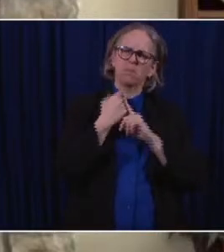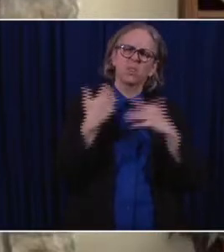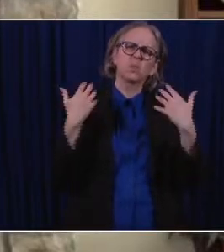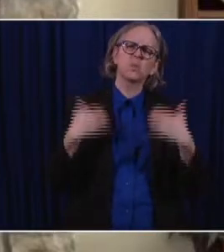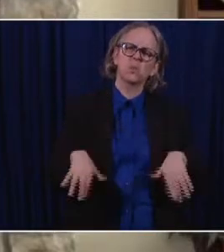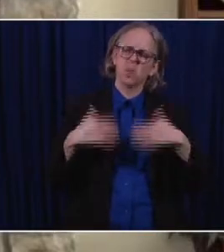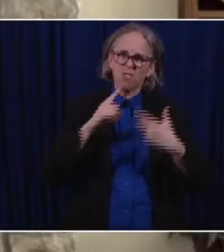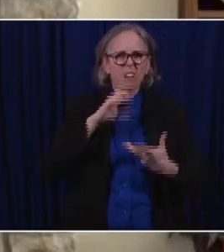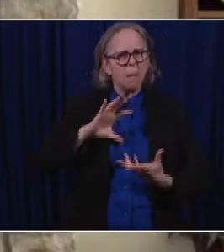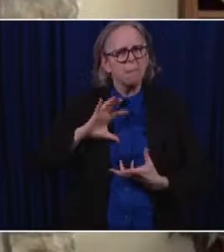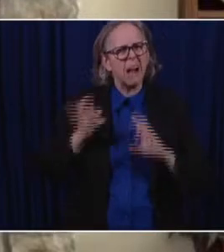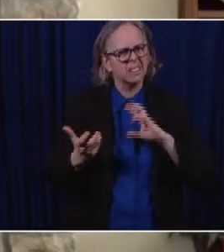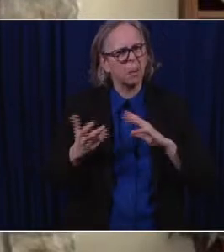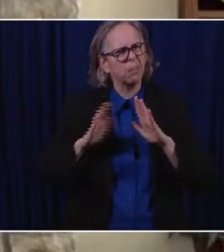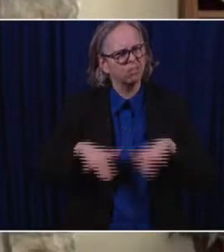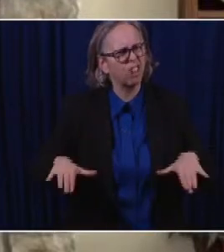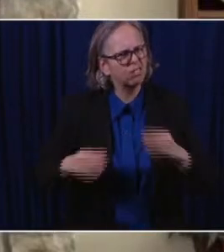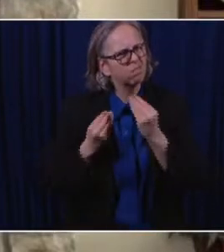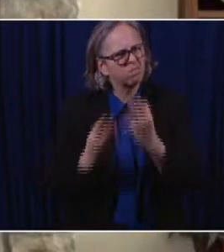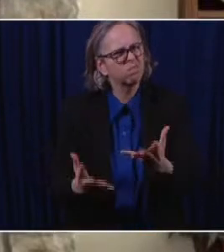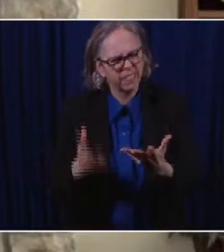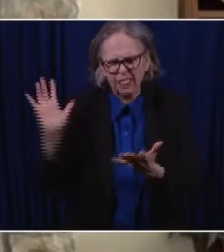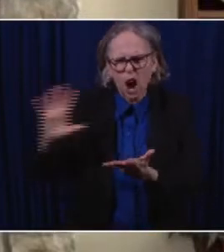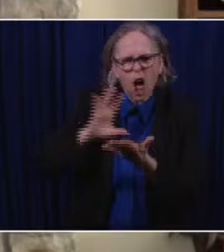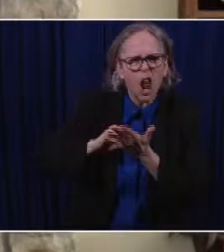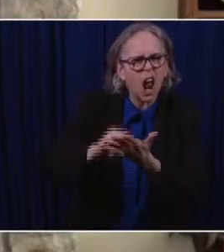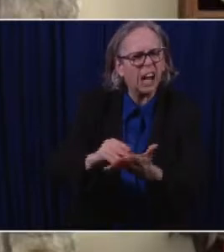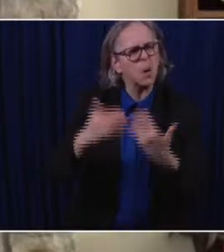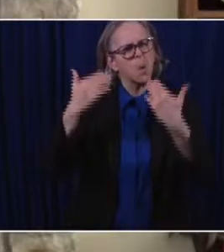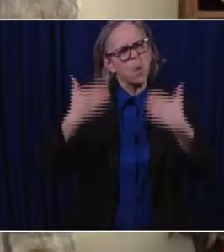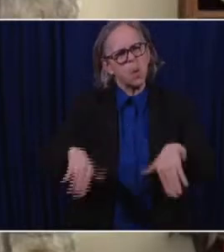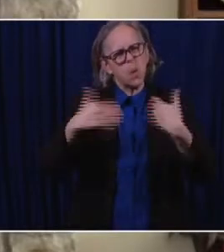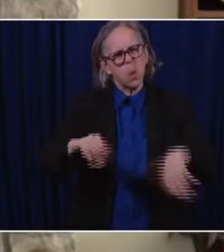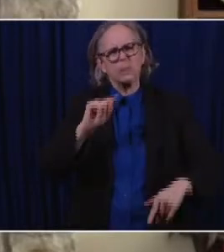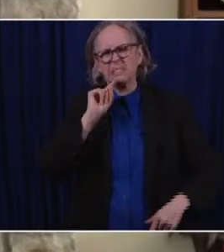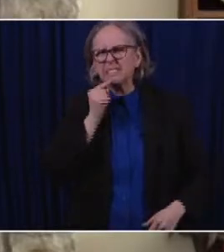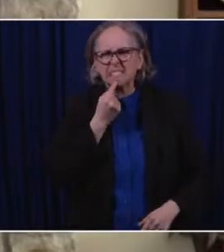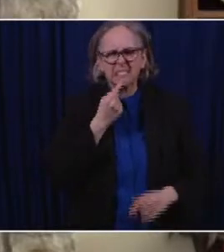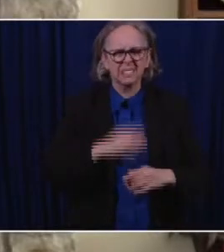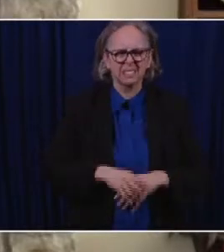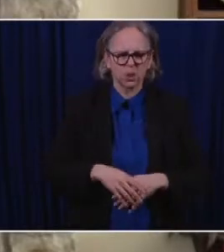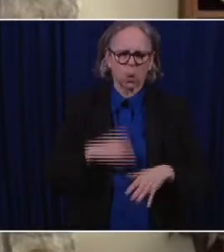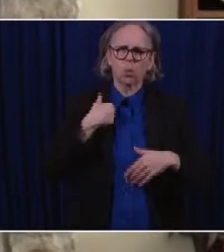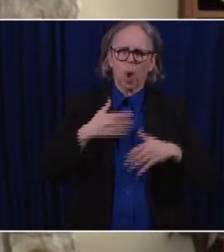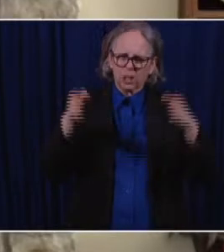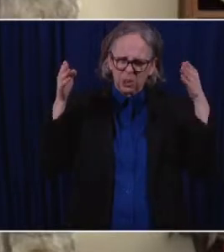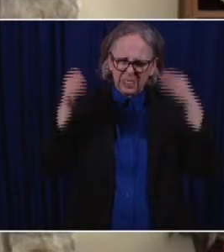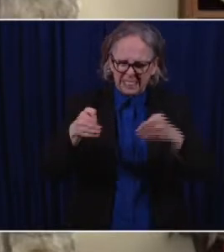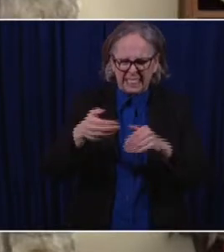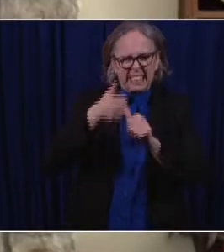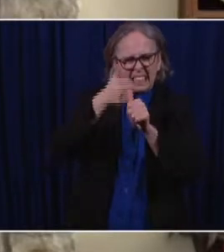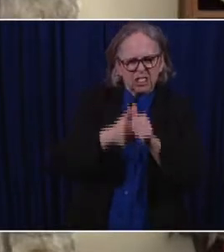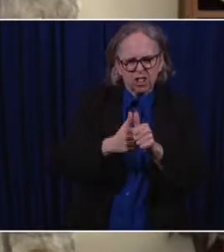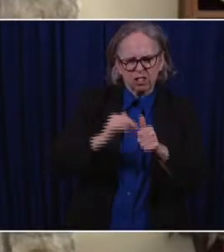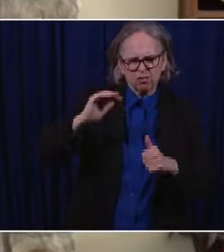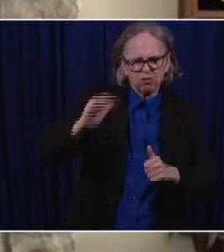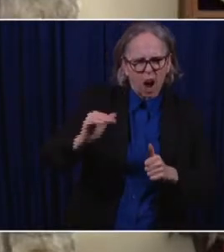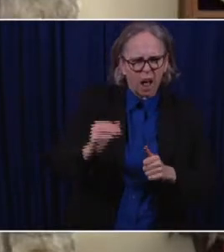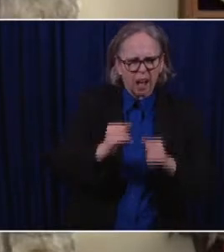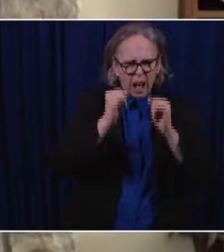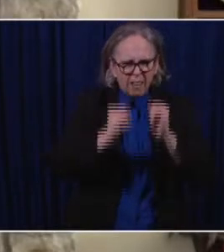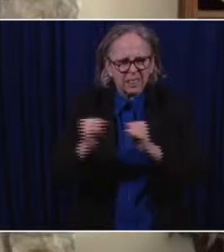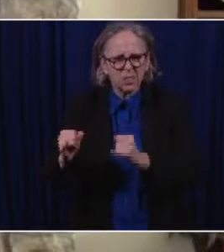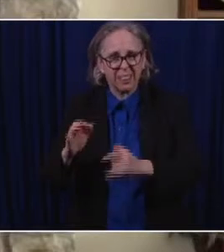impacted. And so we need to look at each child. That's why I said, I think it's very important